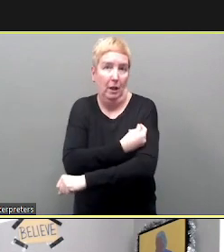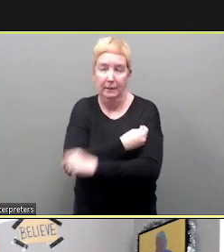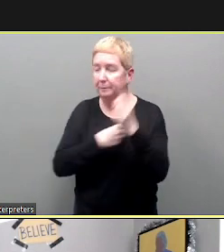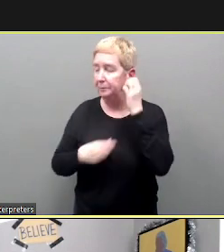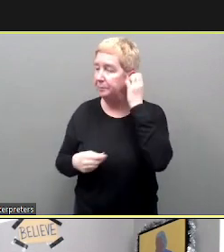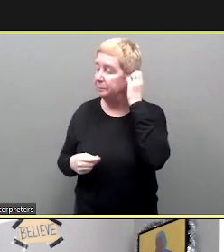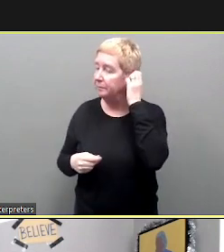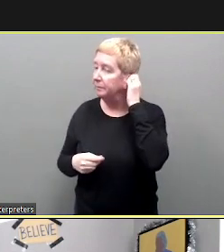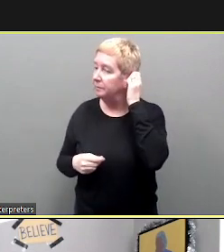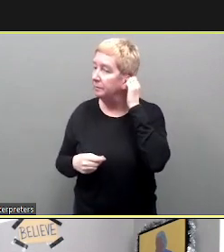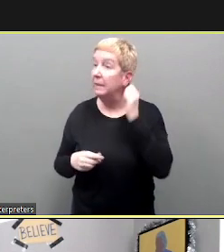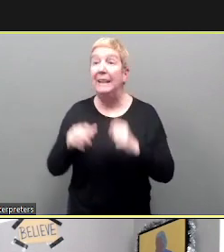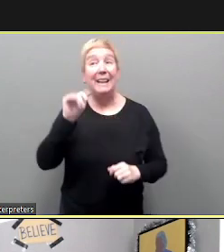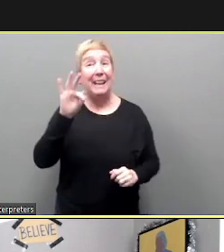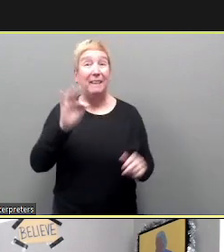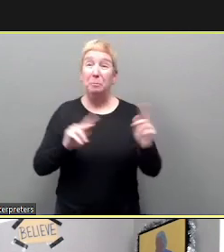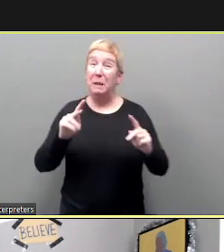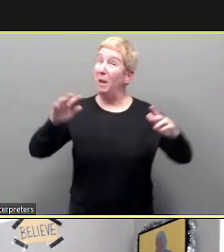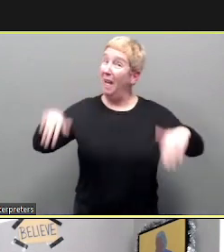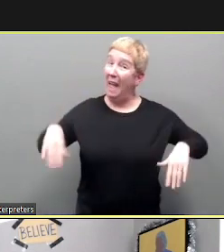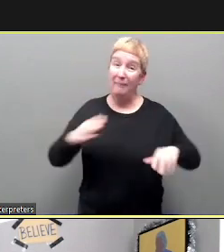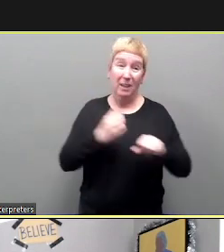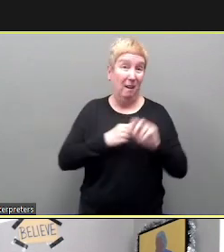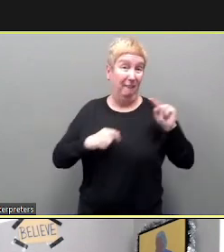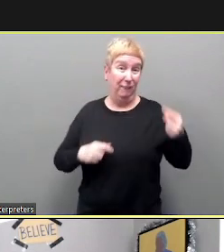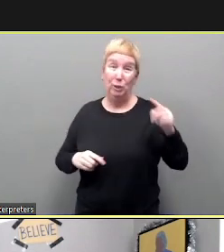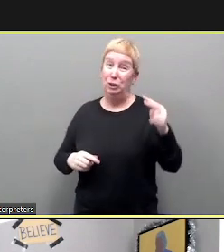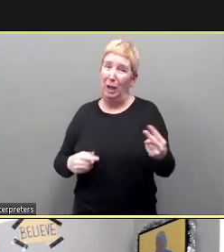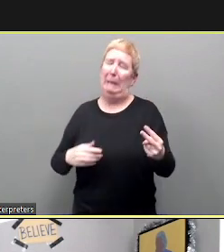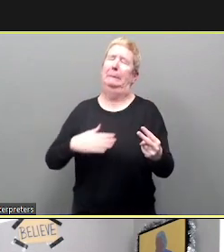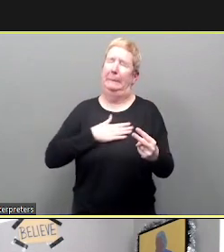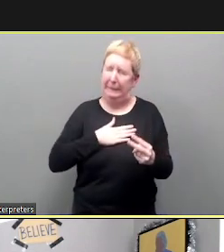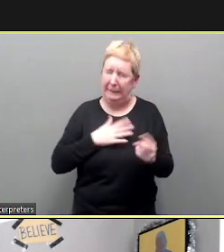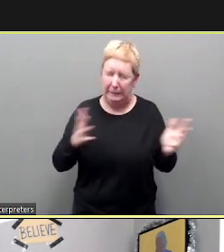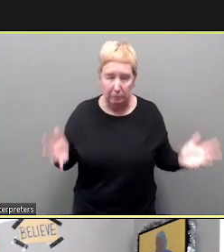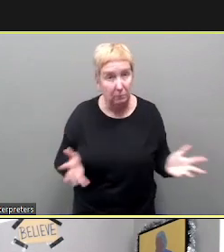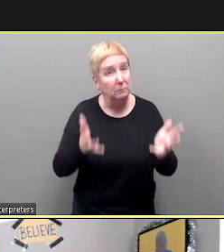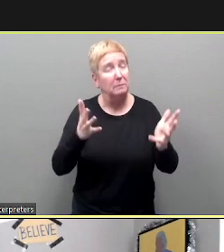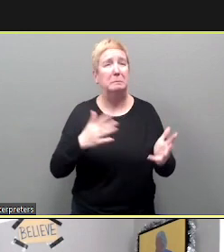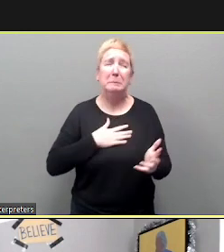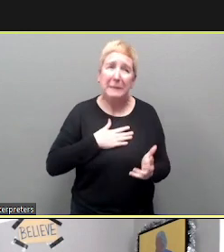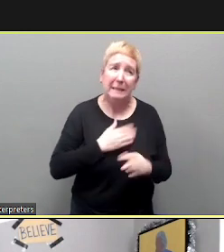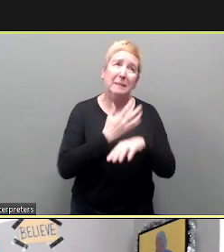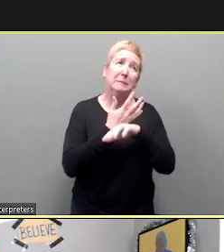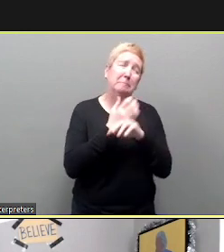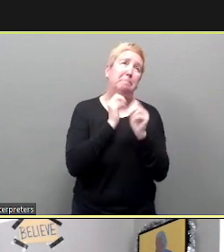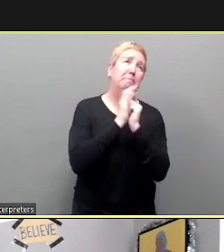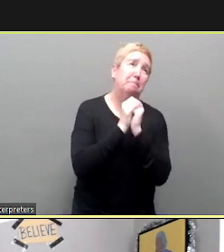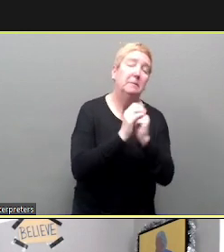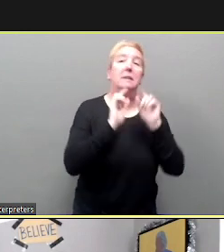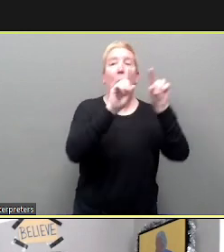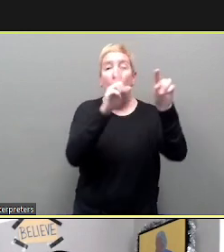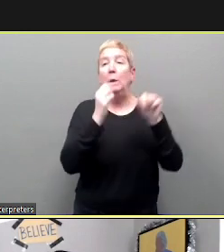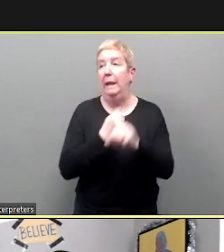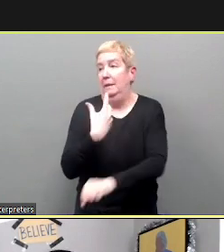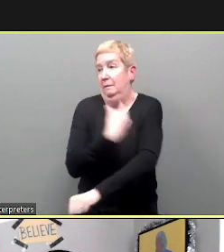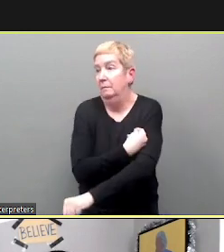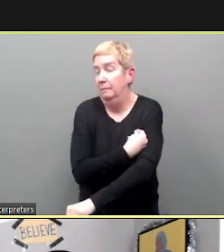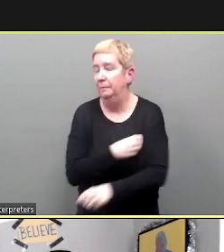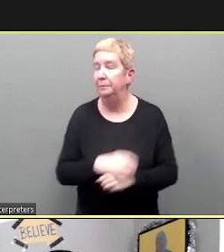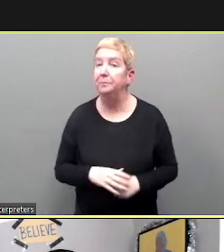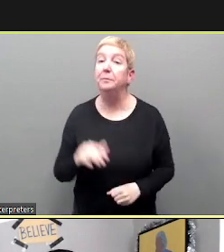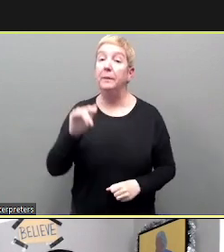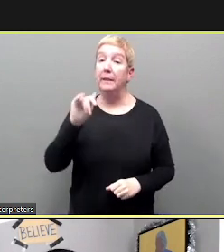if they haven't gotten their primary doses, go get your primary doses. So it's our best way, so that if we